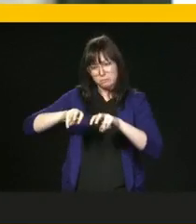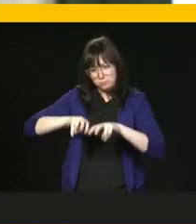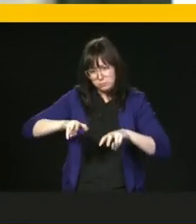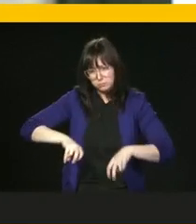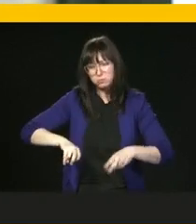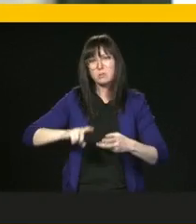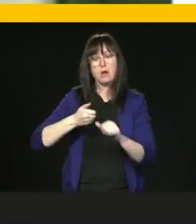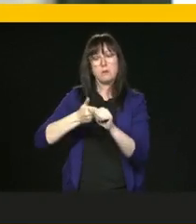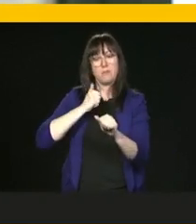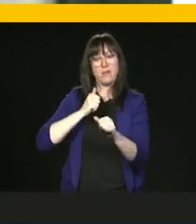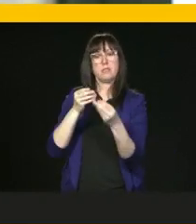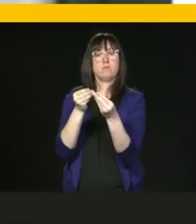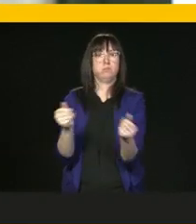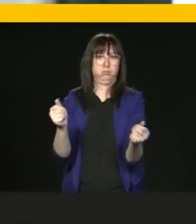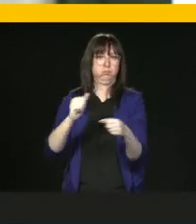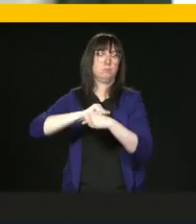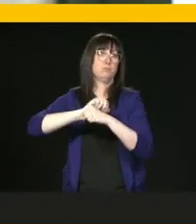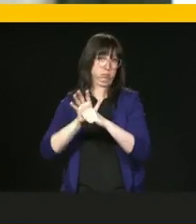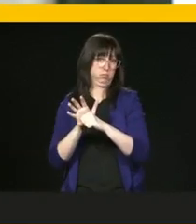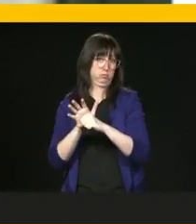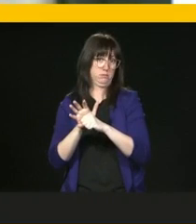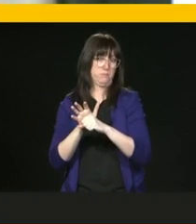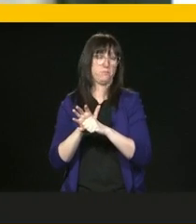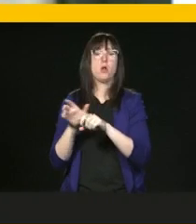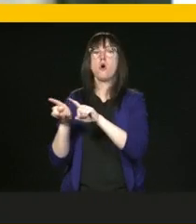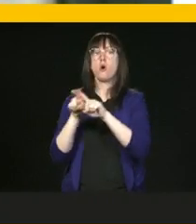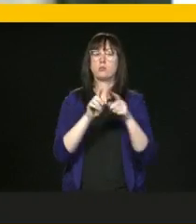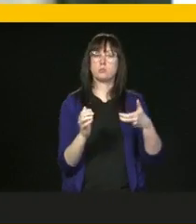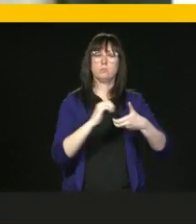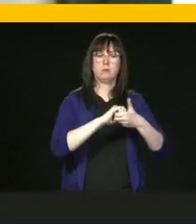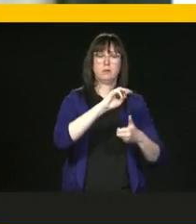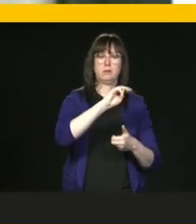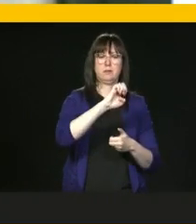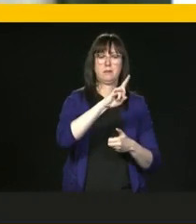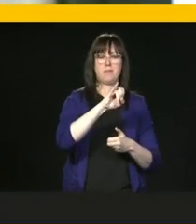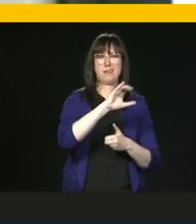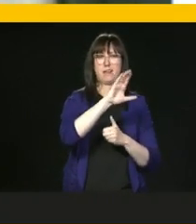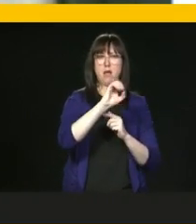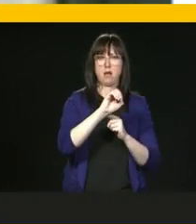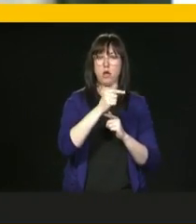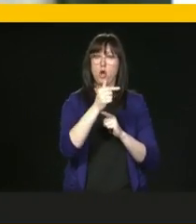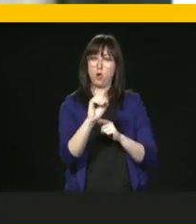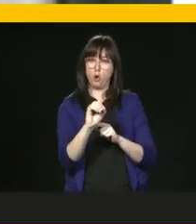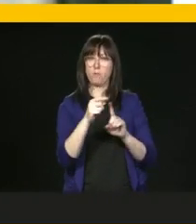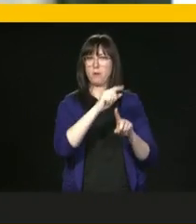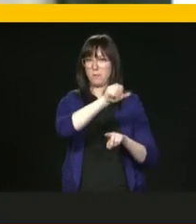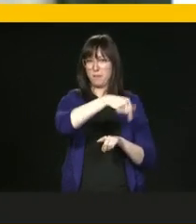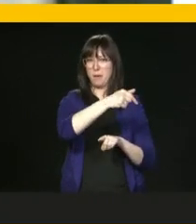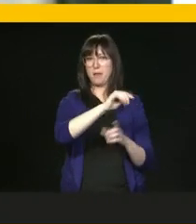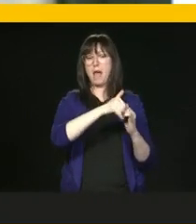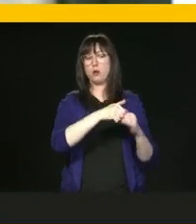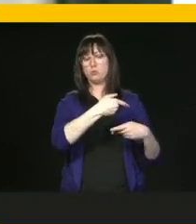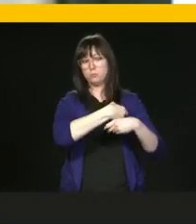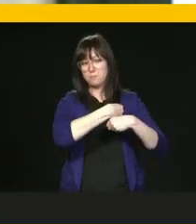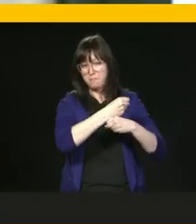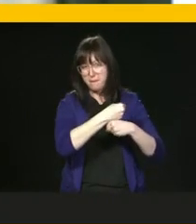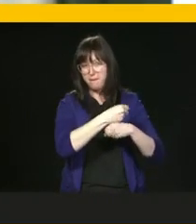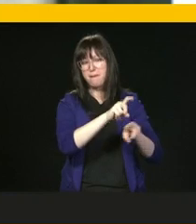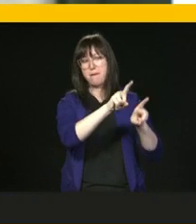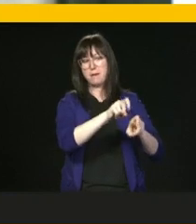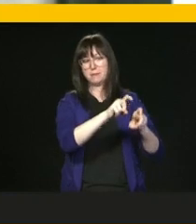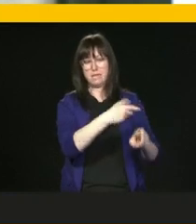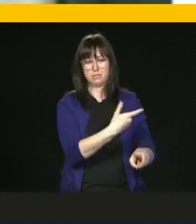fight COVID-19. We are also working with Mecado in Quebec to produce and test vaccines. At the same